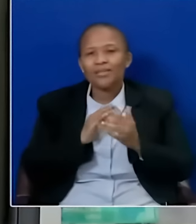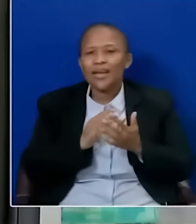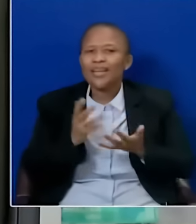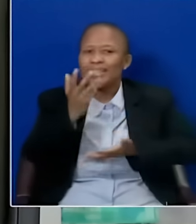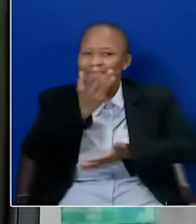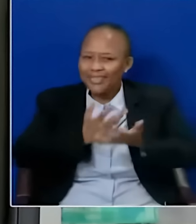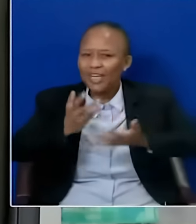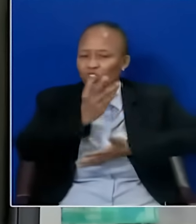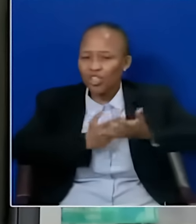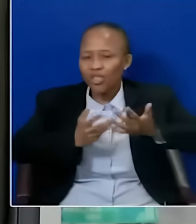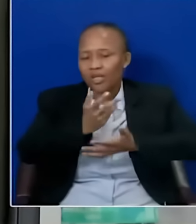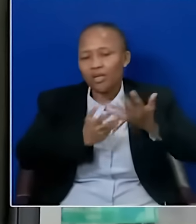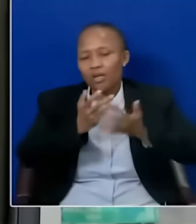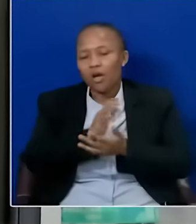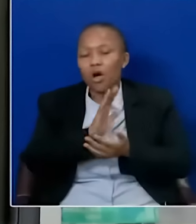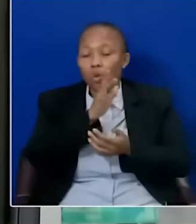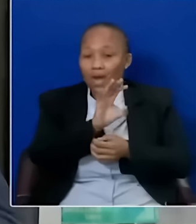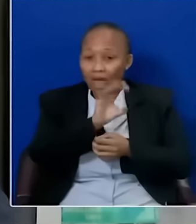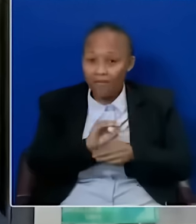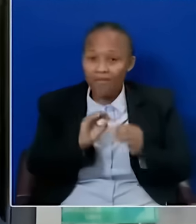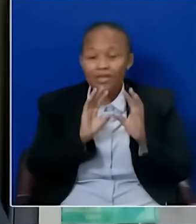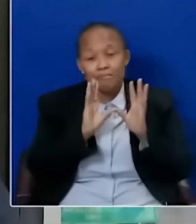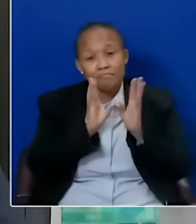the prosecutor concerning these matters, Commissioners.